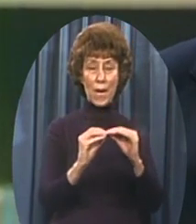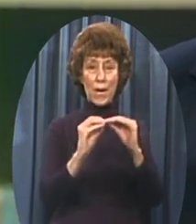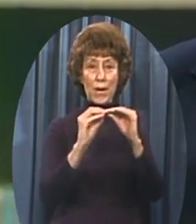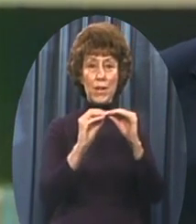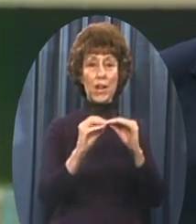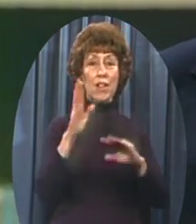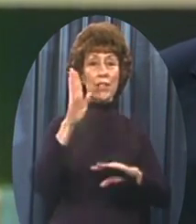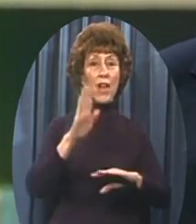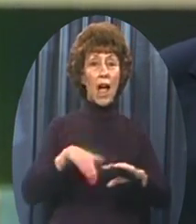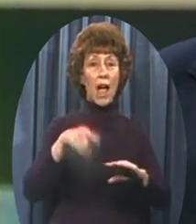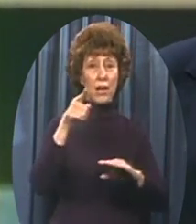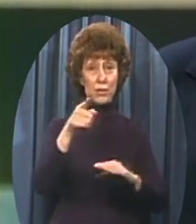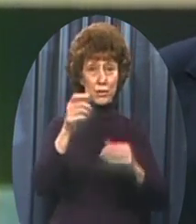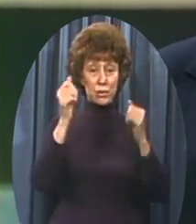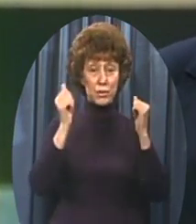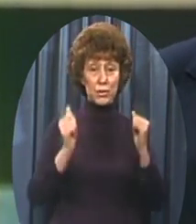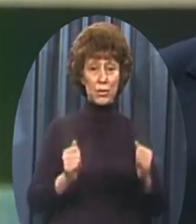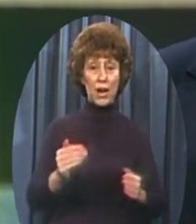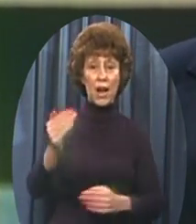ever know.